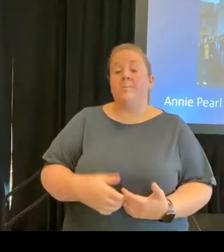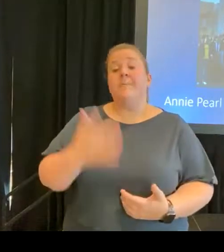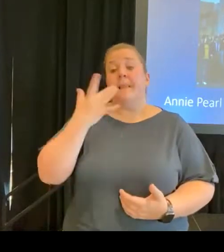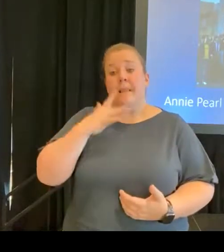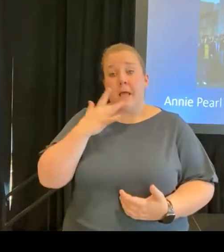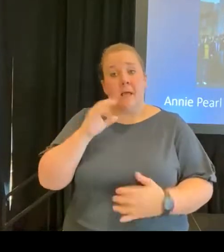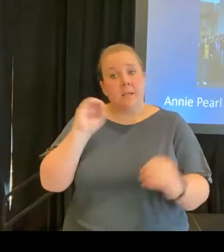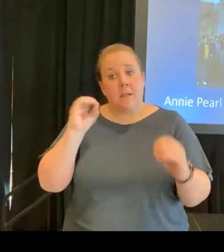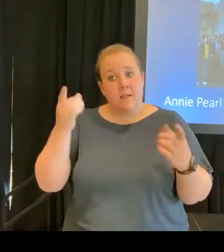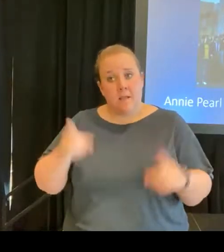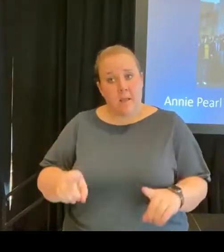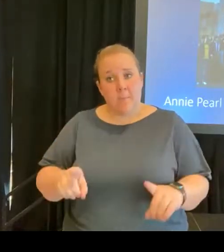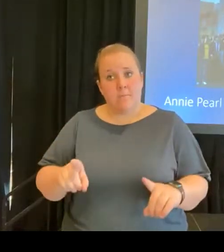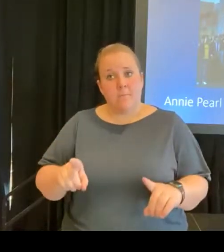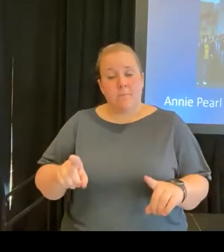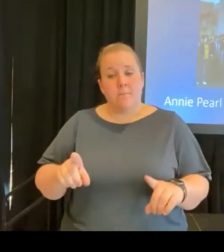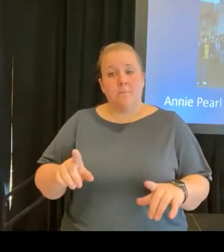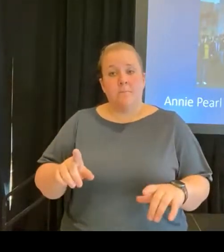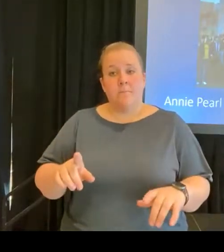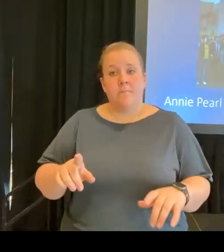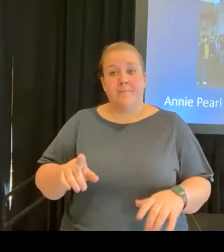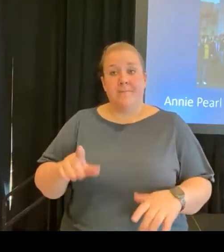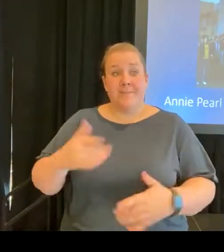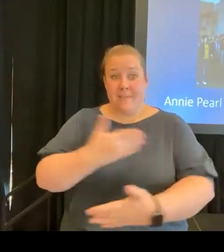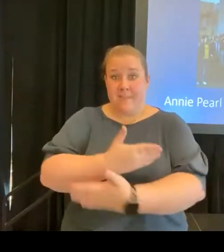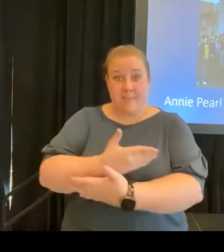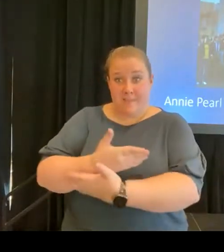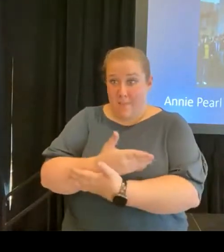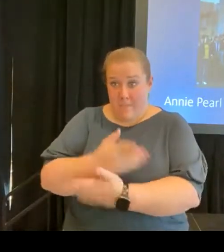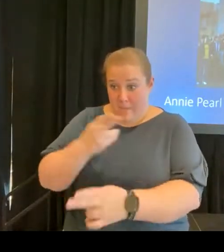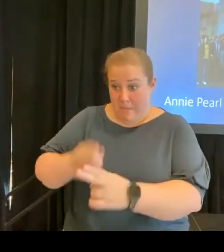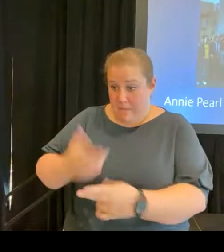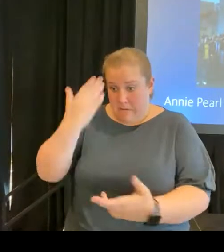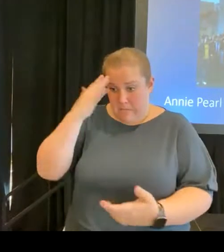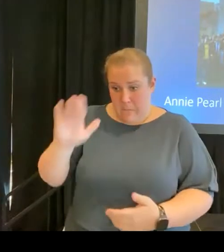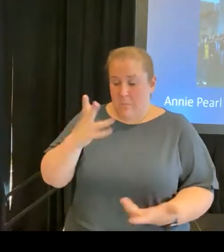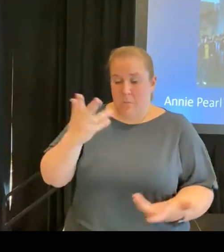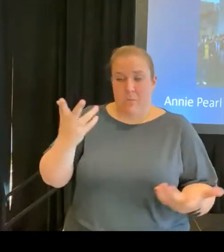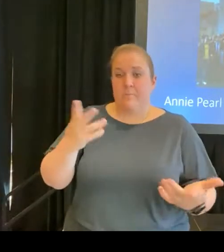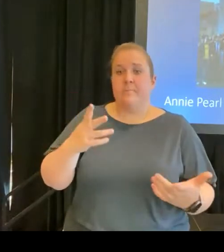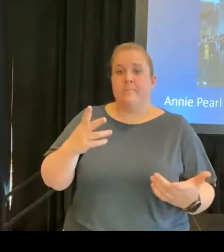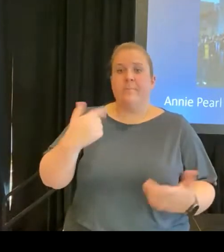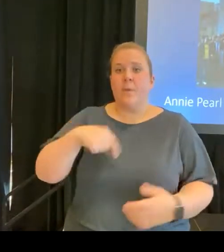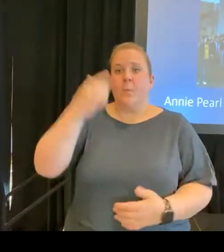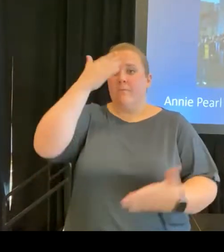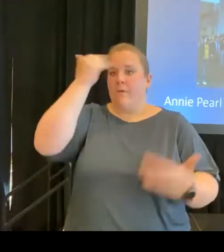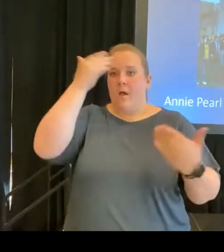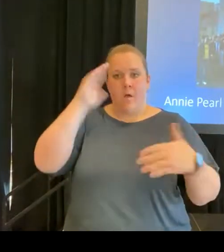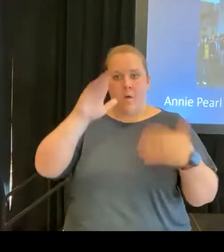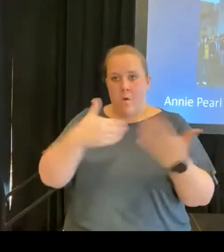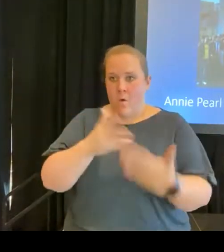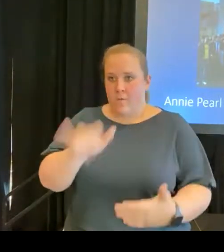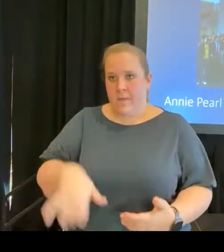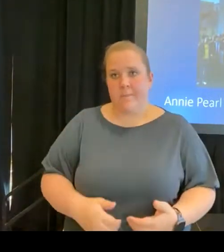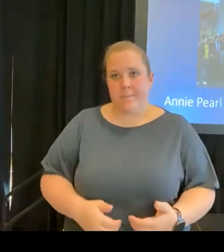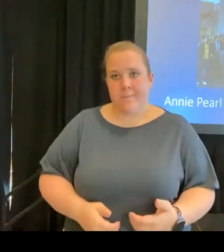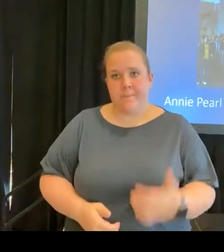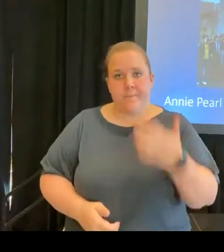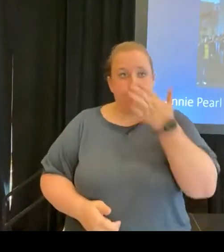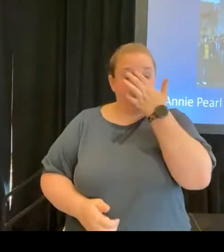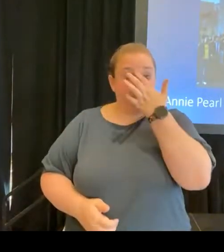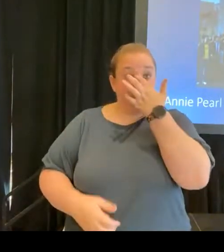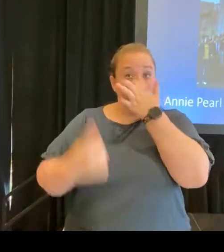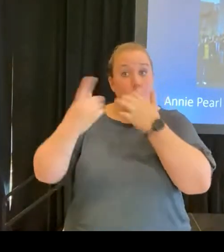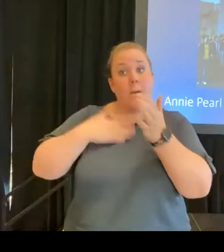Fortunately, nothing happened. You know, I don't even know the baby's name, the lady's name. We've forgotten about all of that. But one